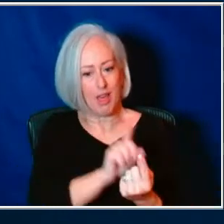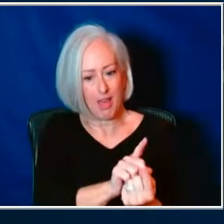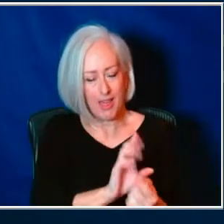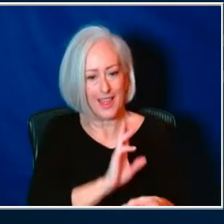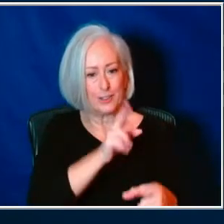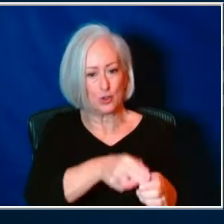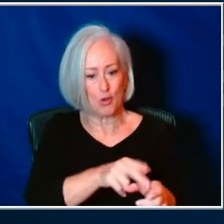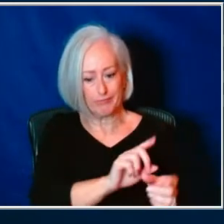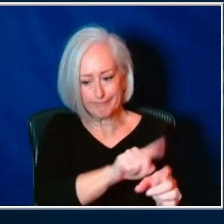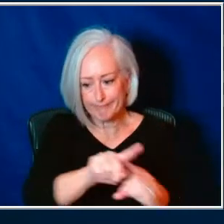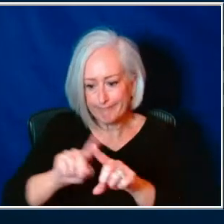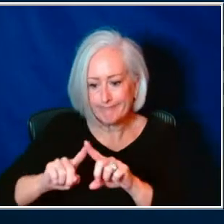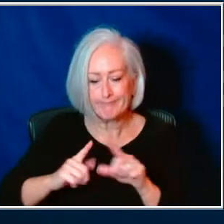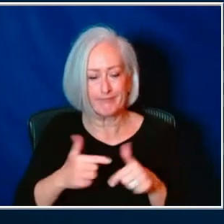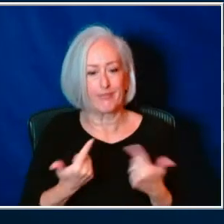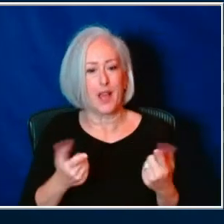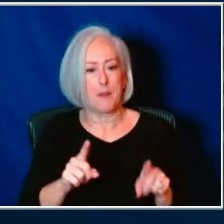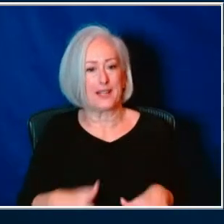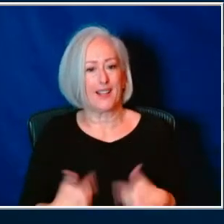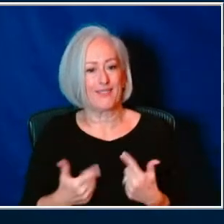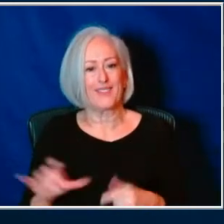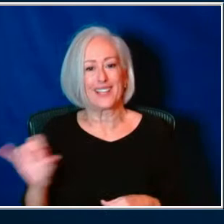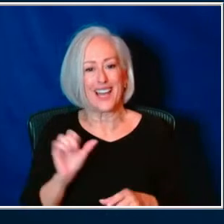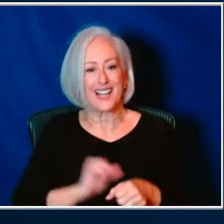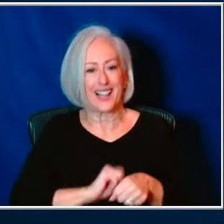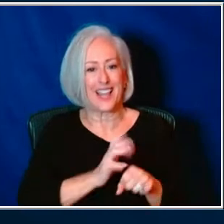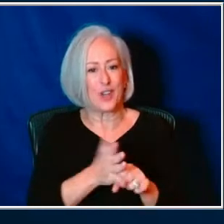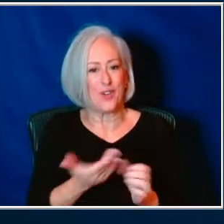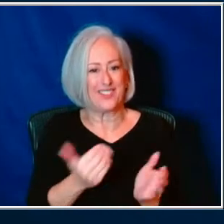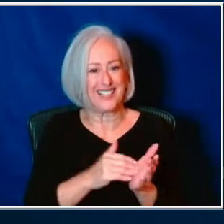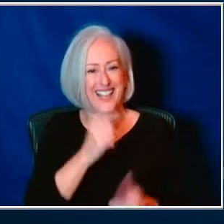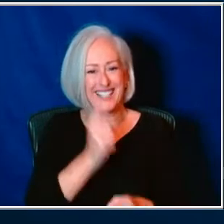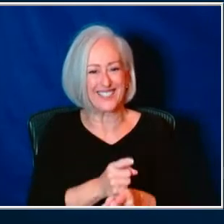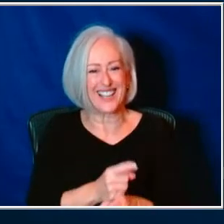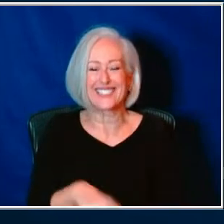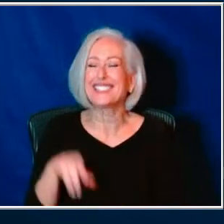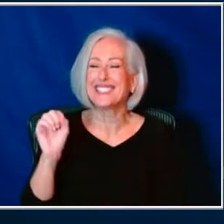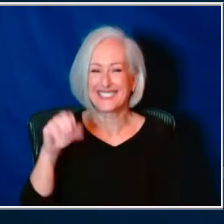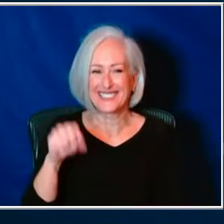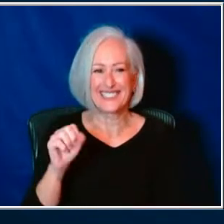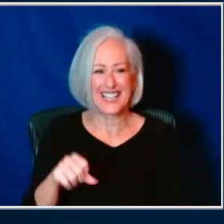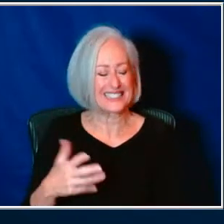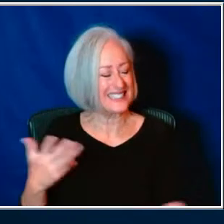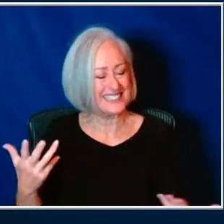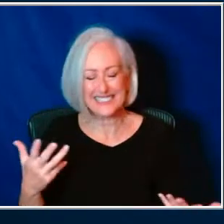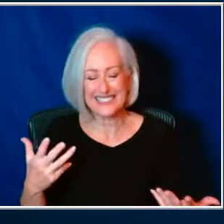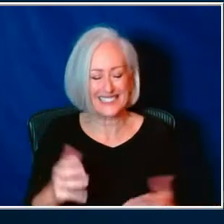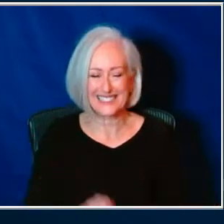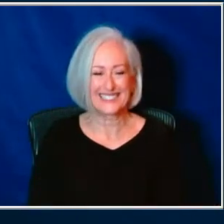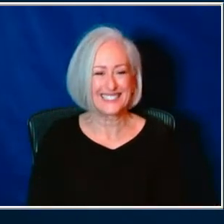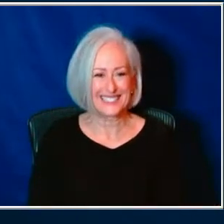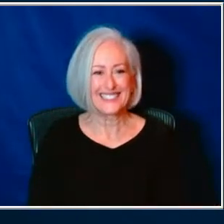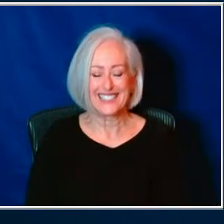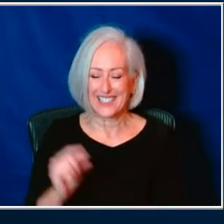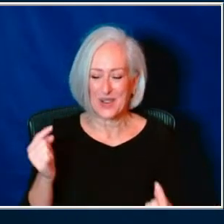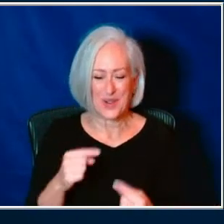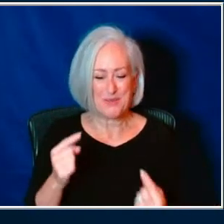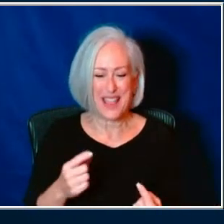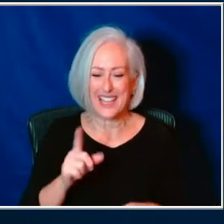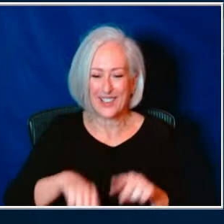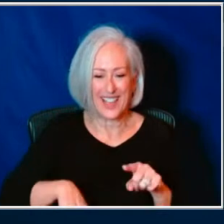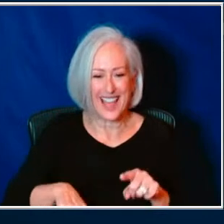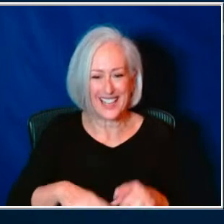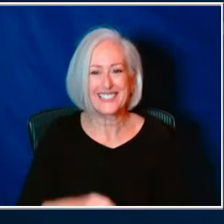so isolating. It feels a little like the COVID pandemic all over again. Right. Really, in some ways worse because you're in pain again. So, well,